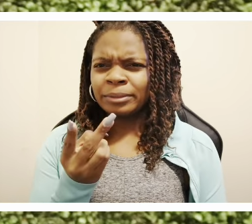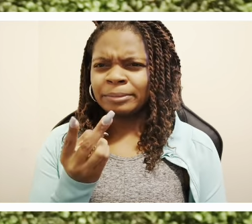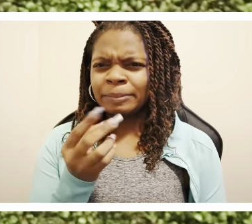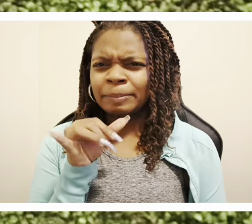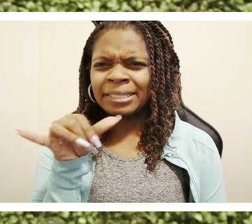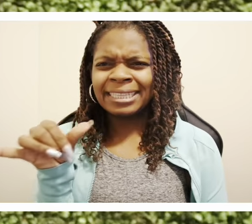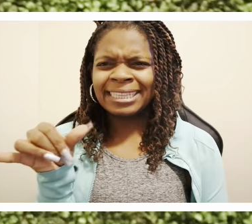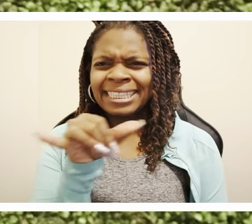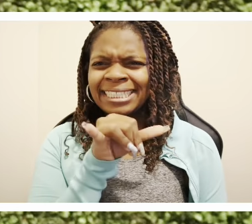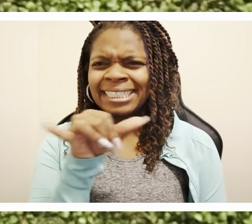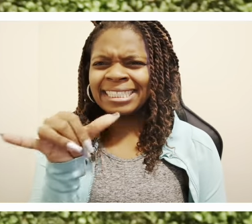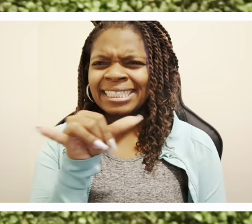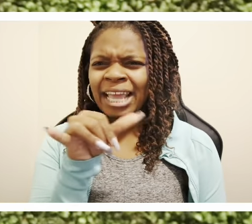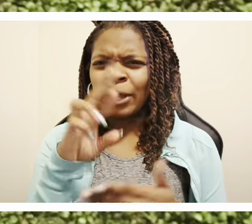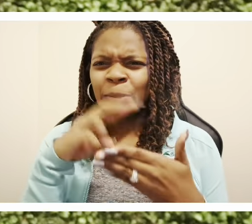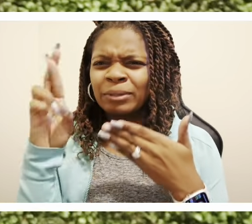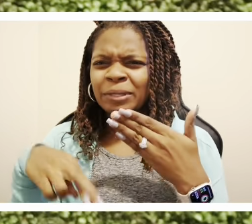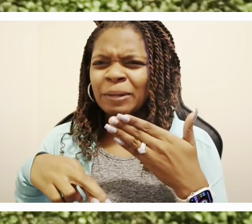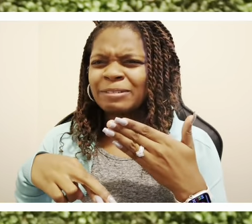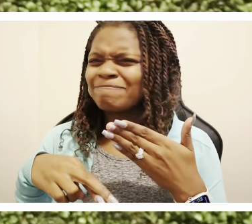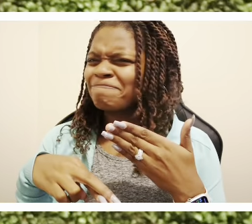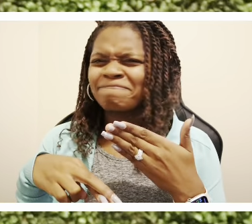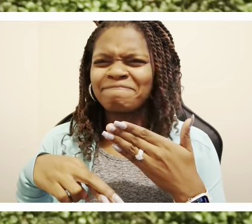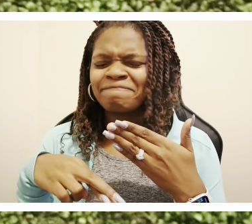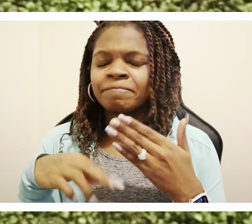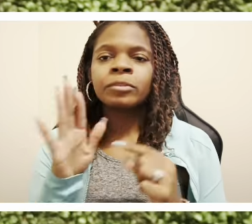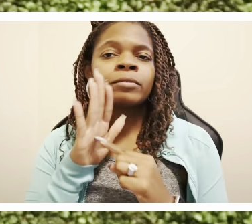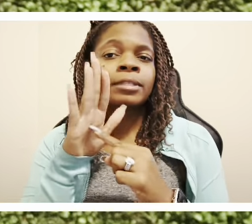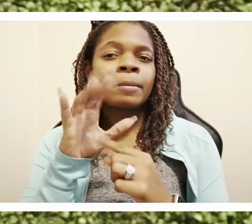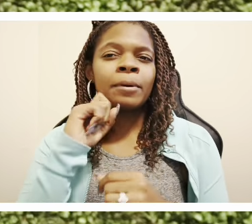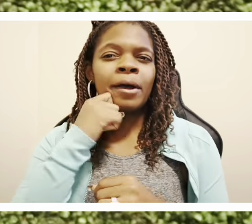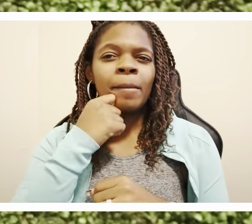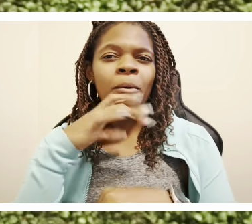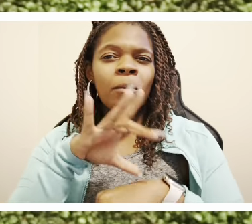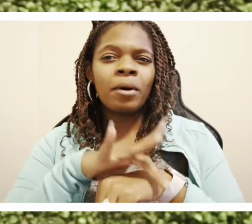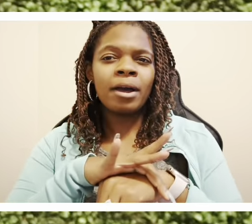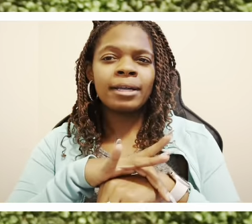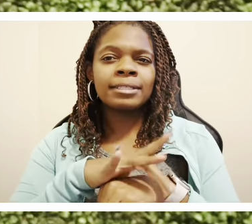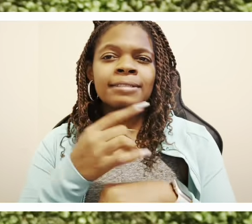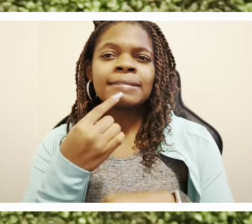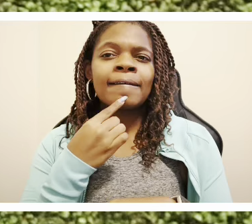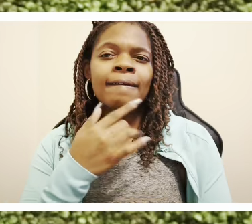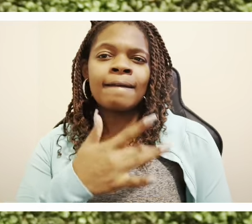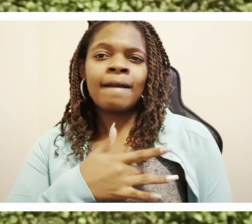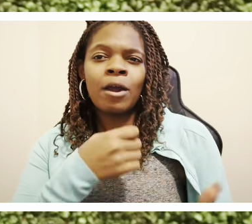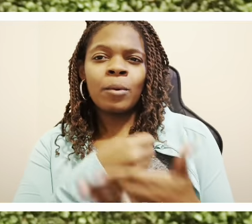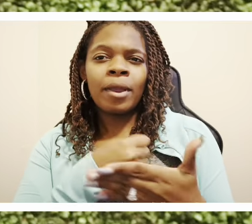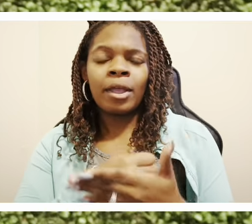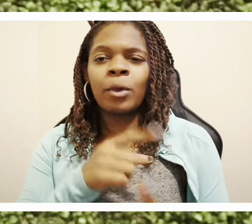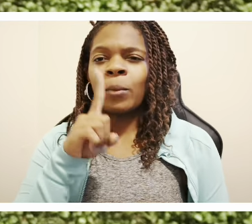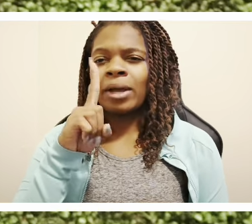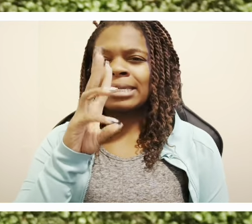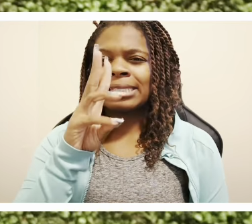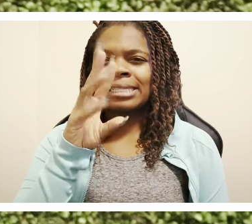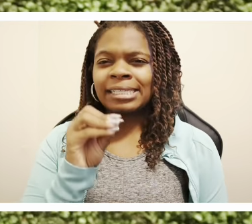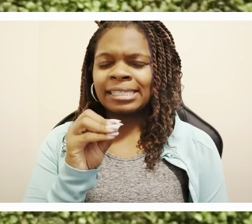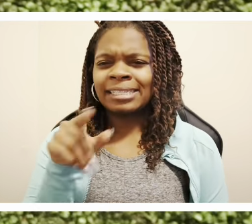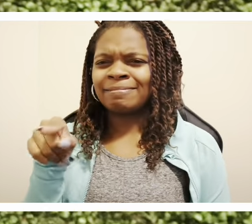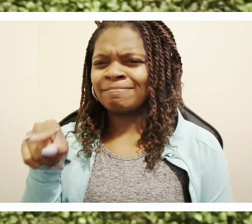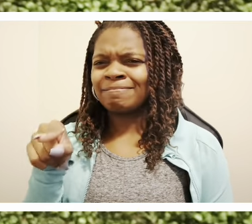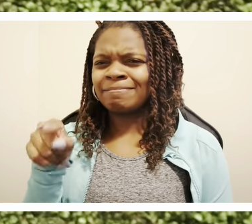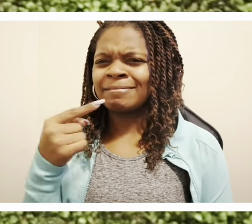match. Meaning the Apple Watch would say my heart rate was 160, and then the Fitbit